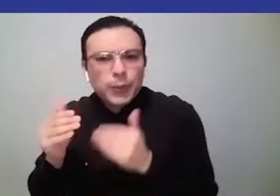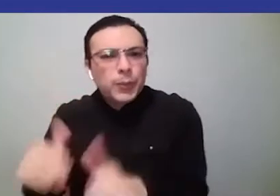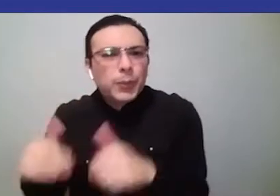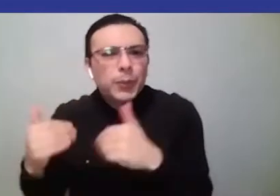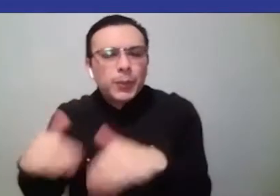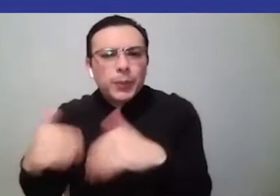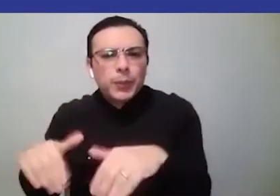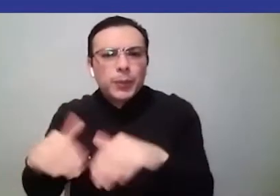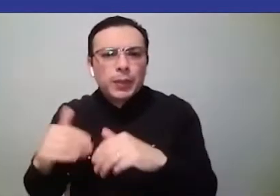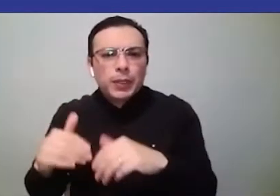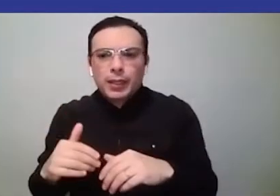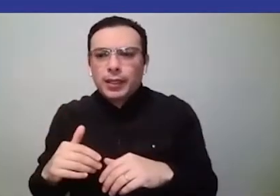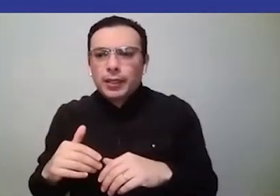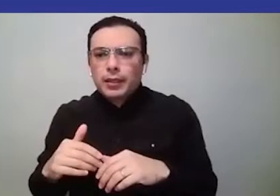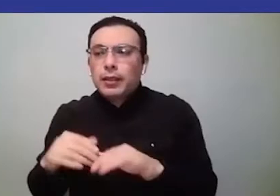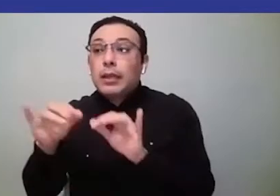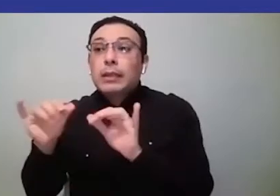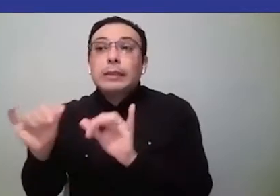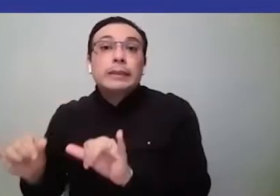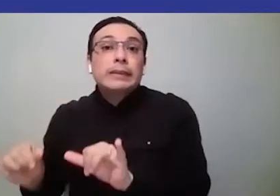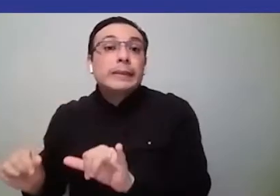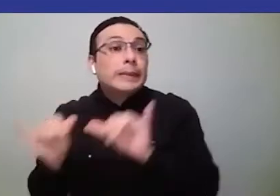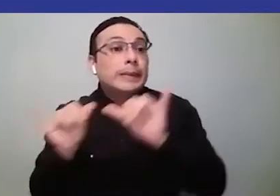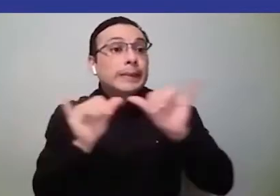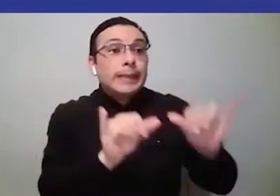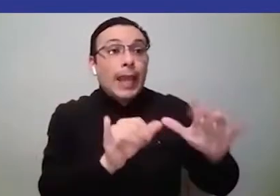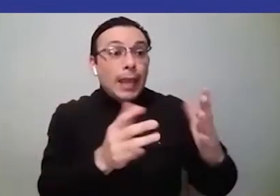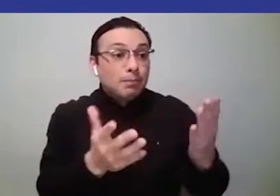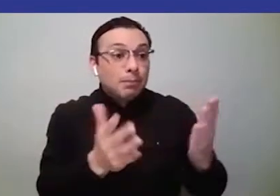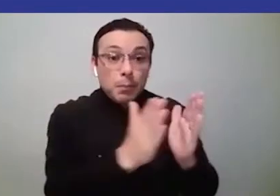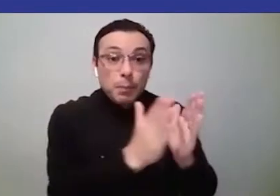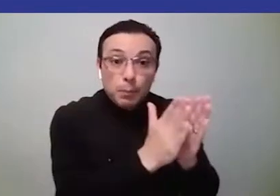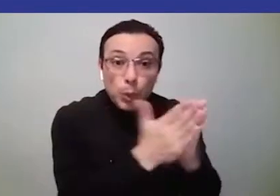from a published print work.